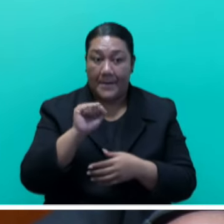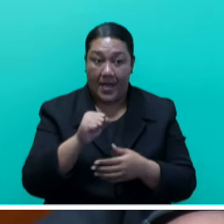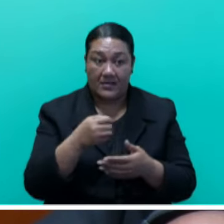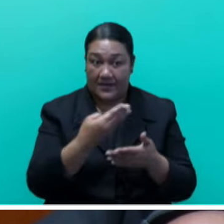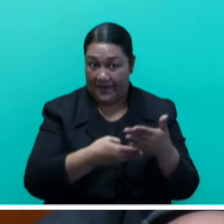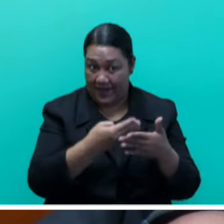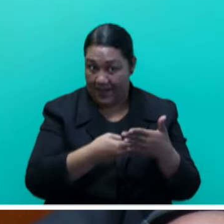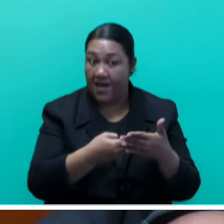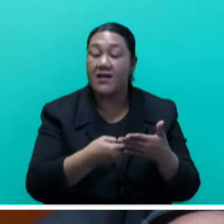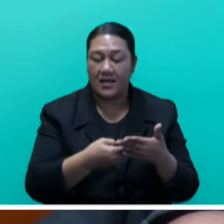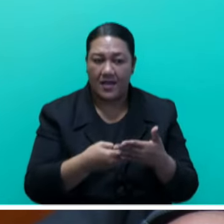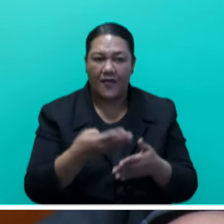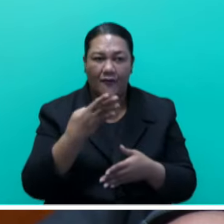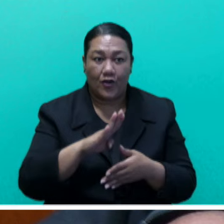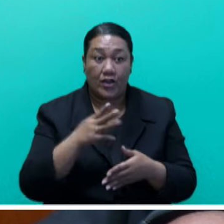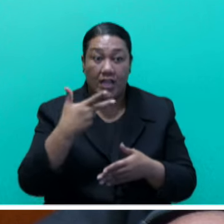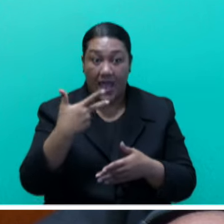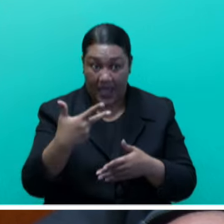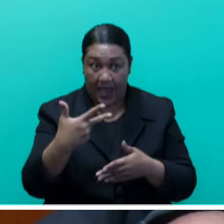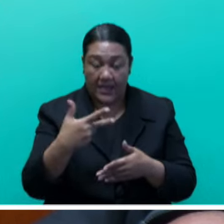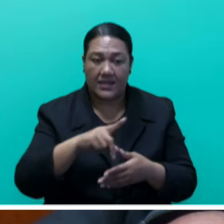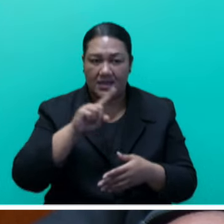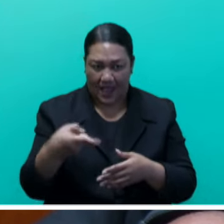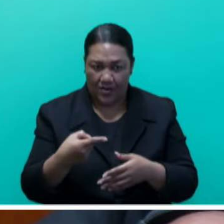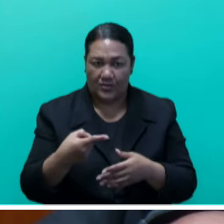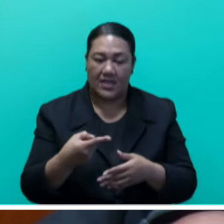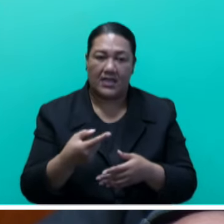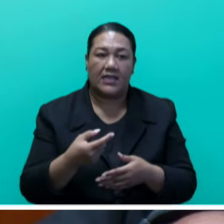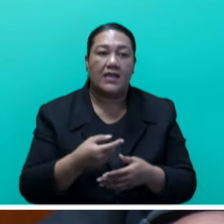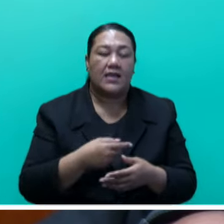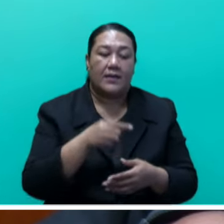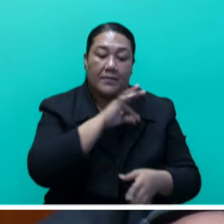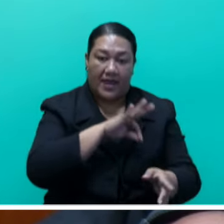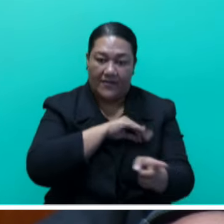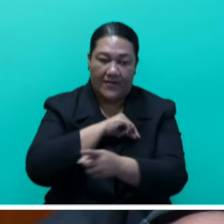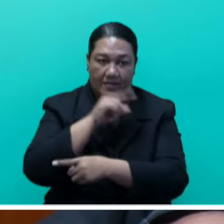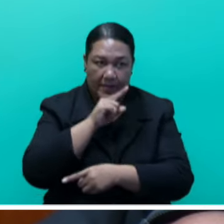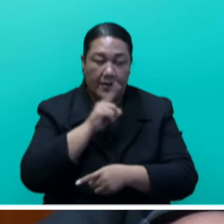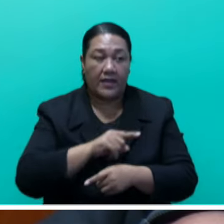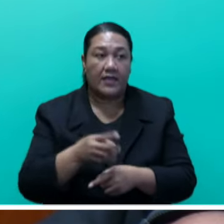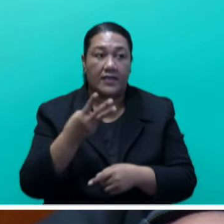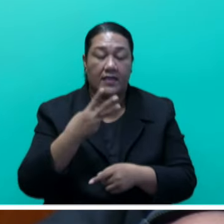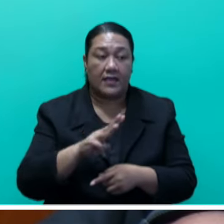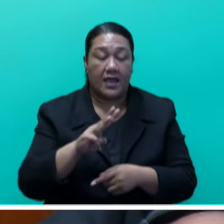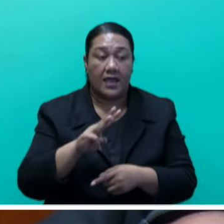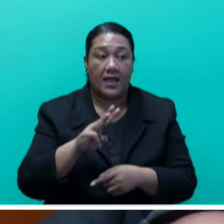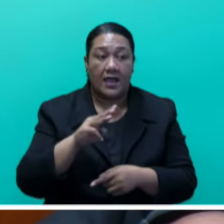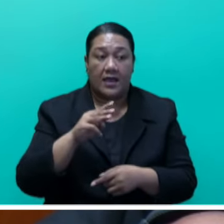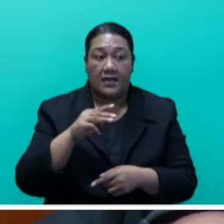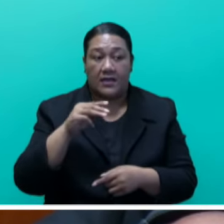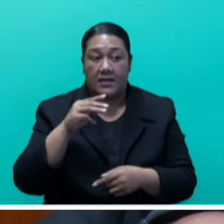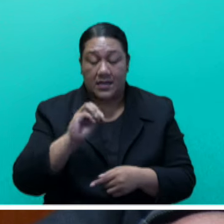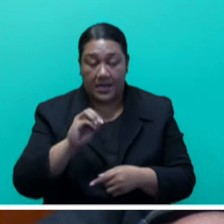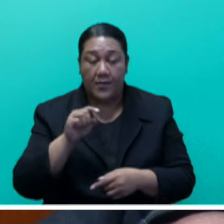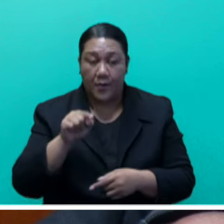around 48,000 beneficiaries. This has been allocated $13.4 million to subsidize the cost